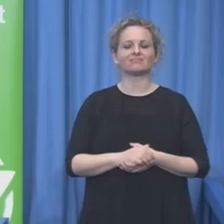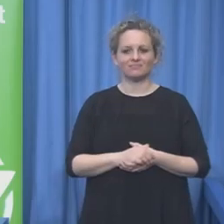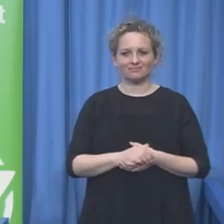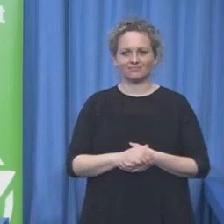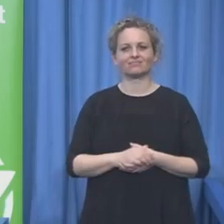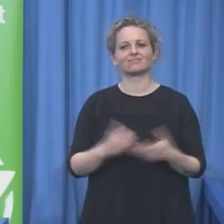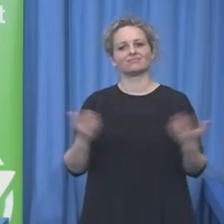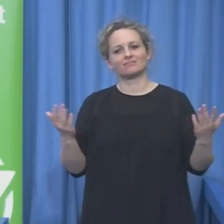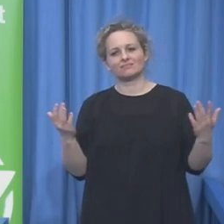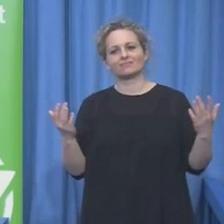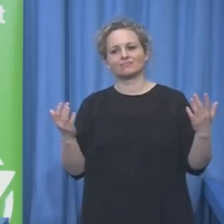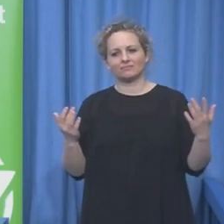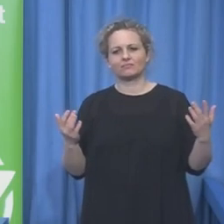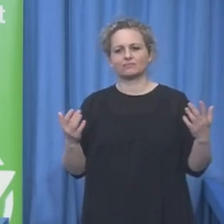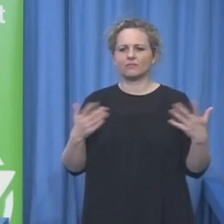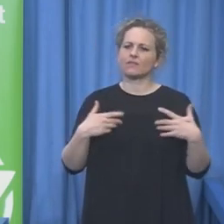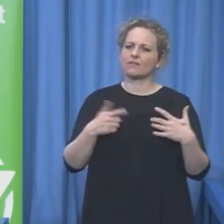pictures, images.